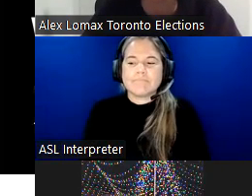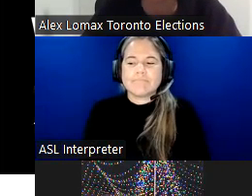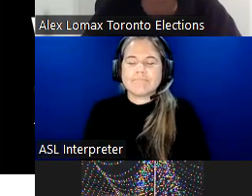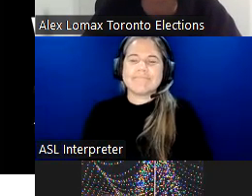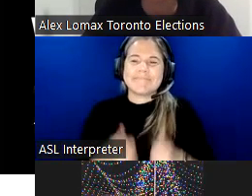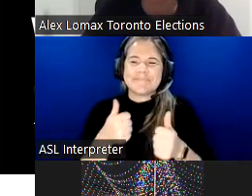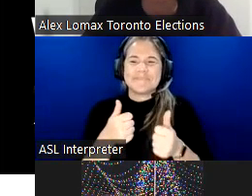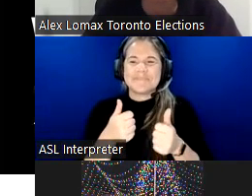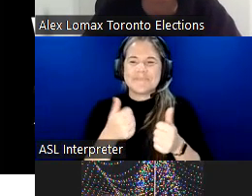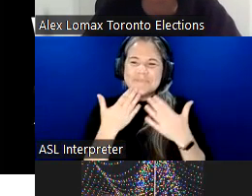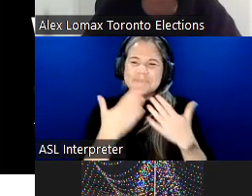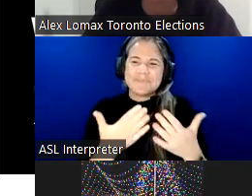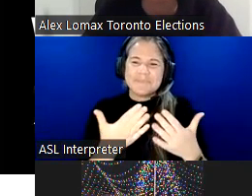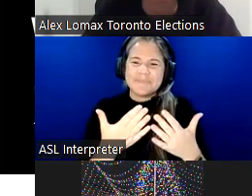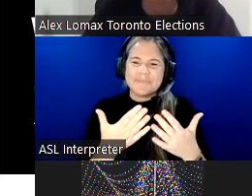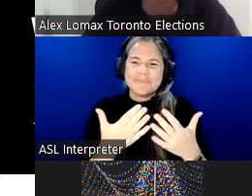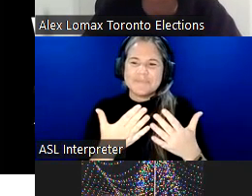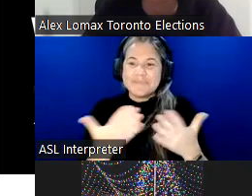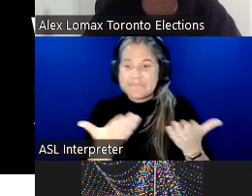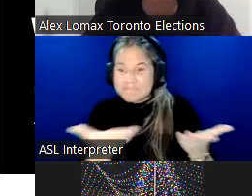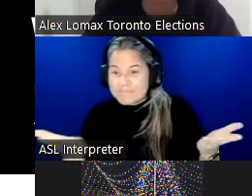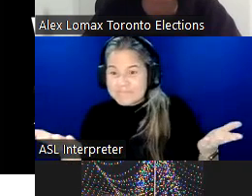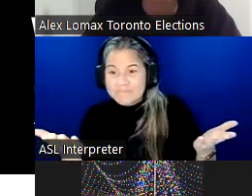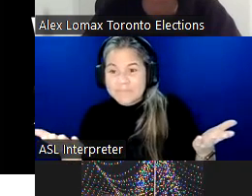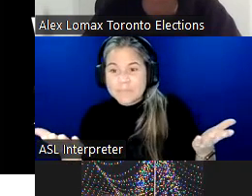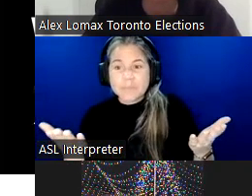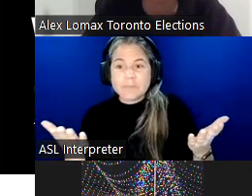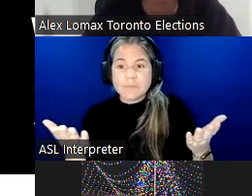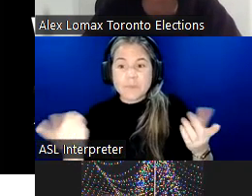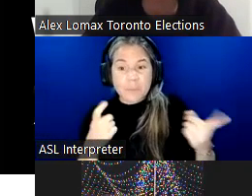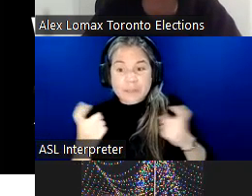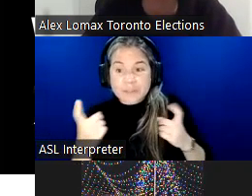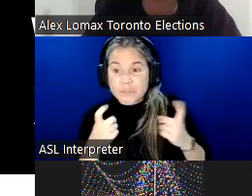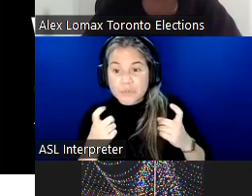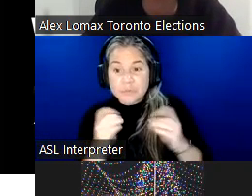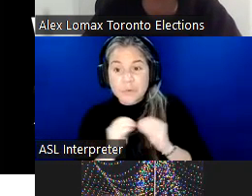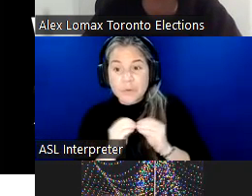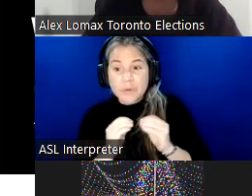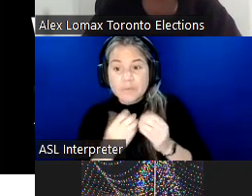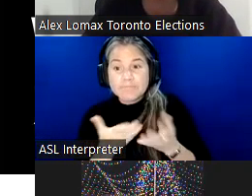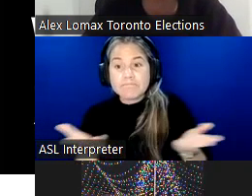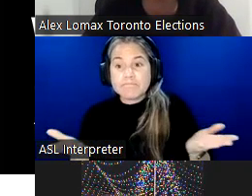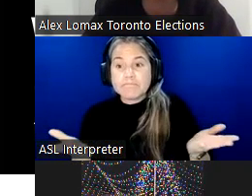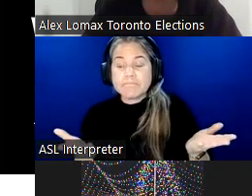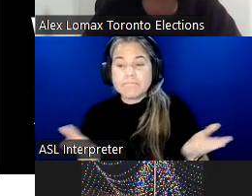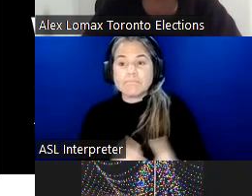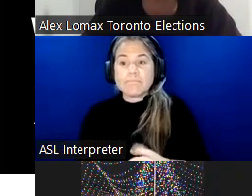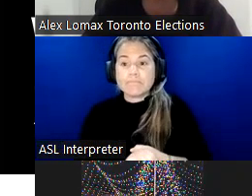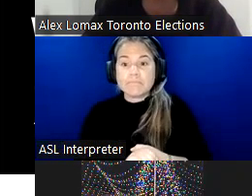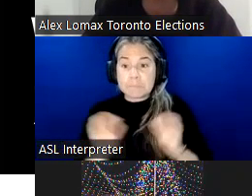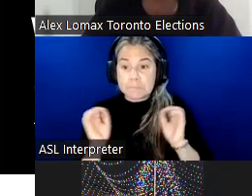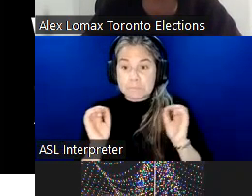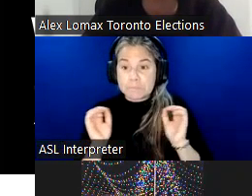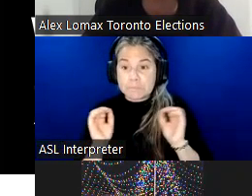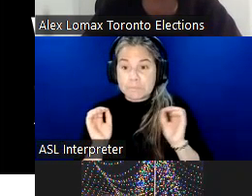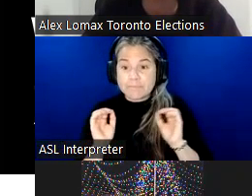Thanks so much. And I'll just throw it back to the audience in case there are any other questions. If there aren't,